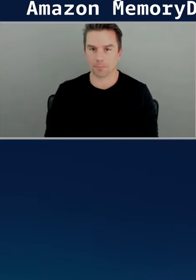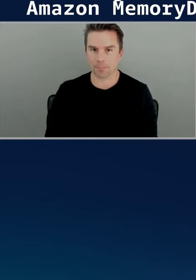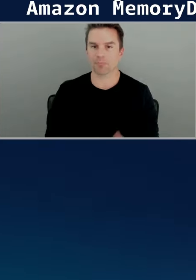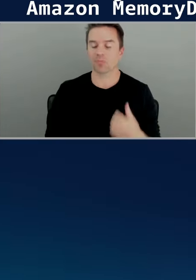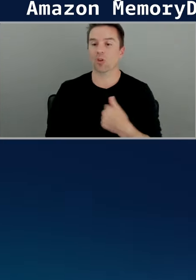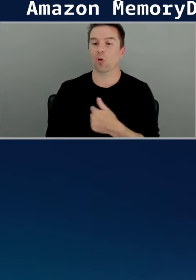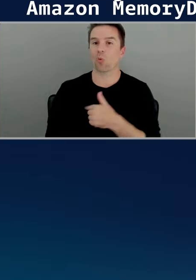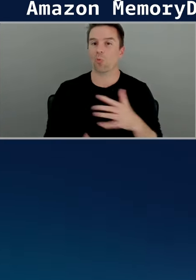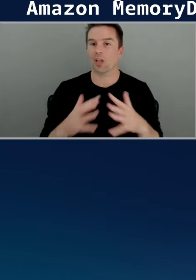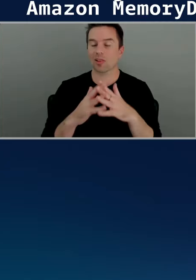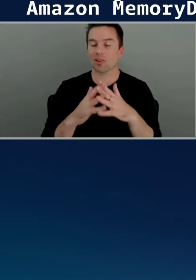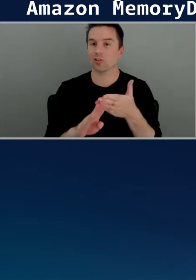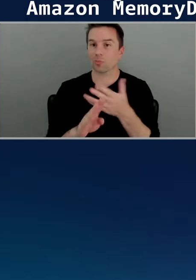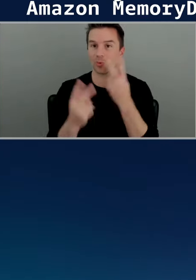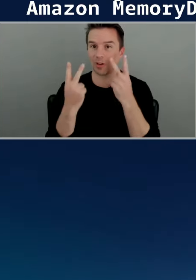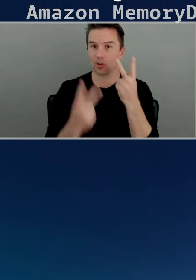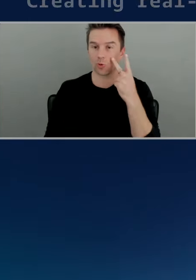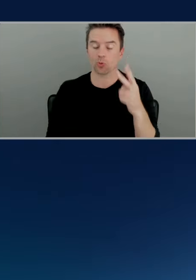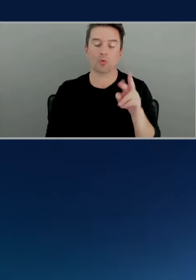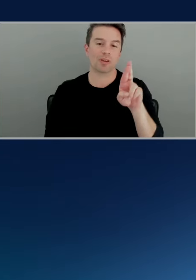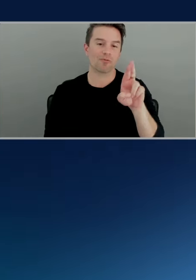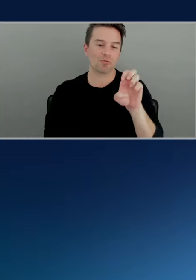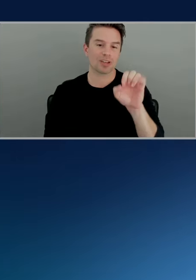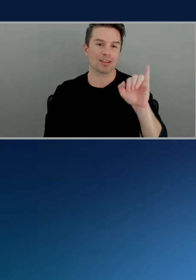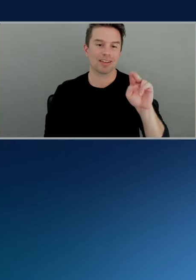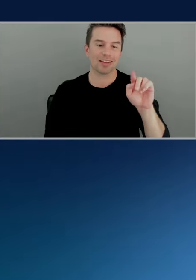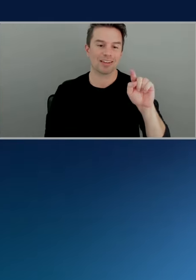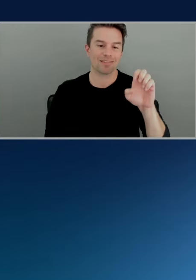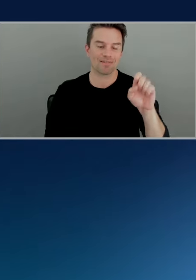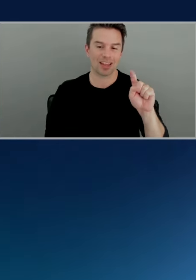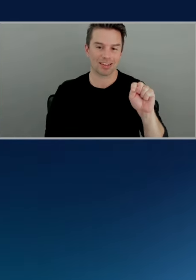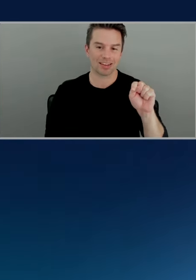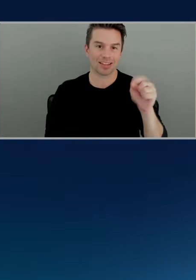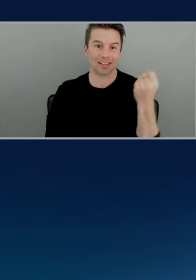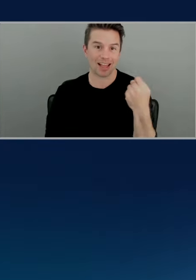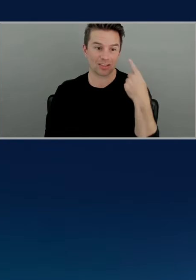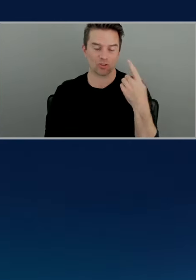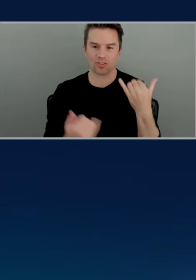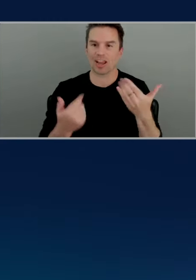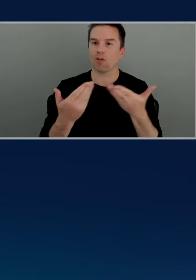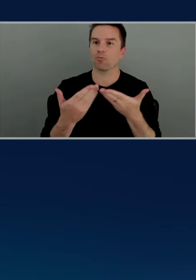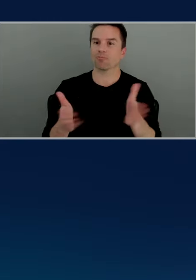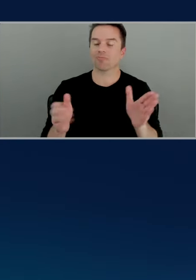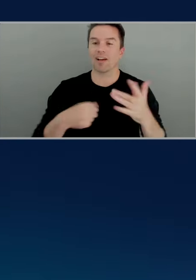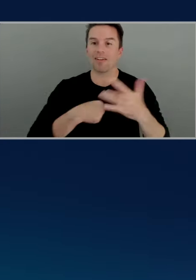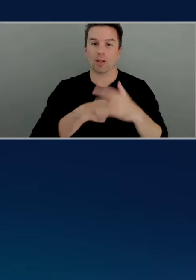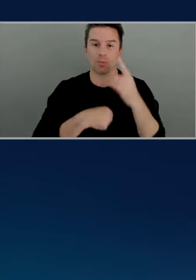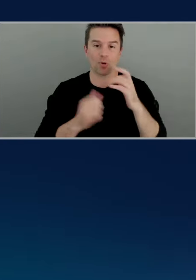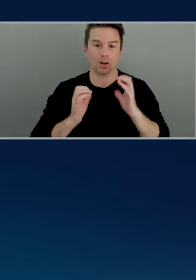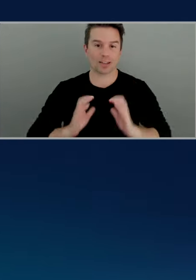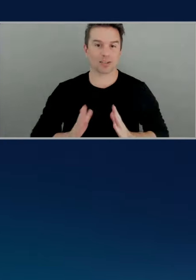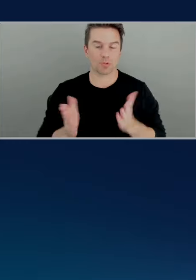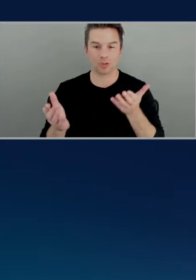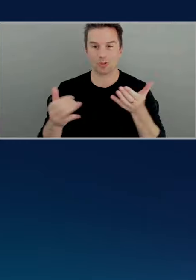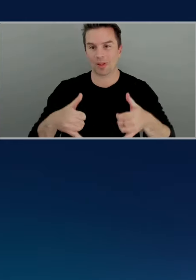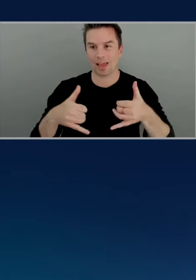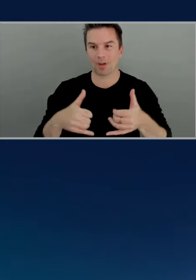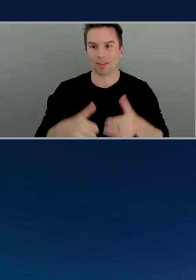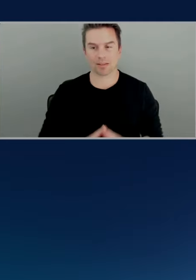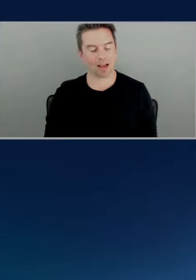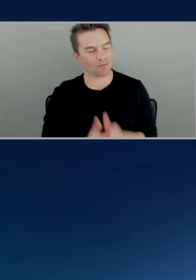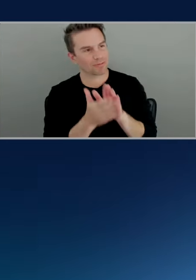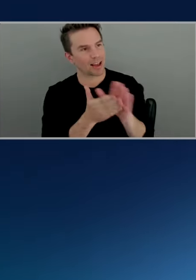last year, and now it's generally available for customers to actually play with. Amazing. So you've had a really relaxing